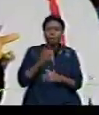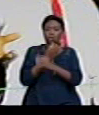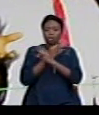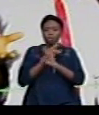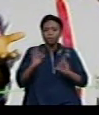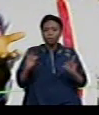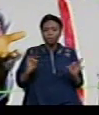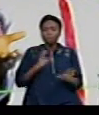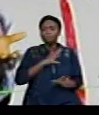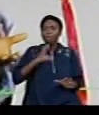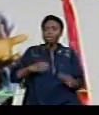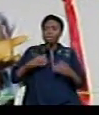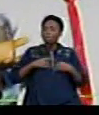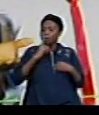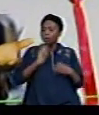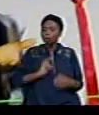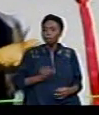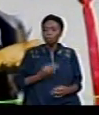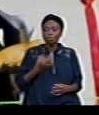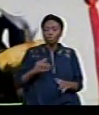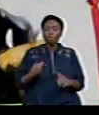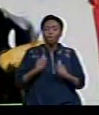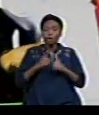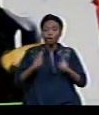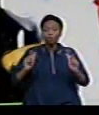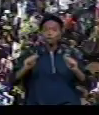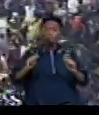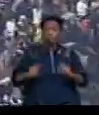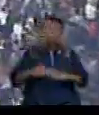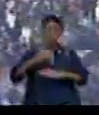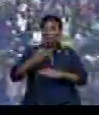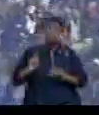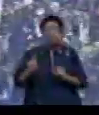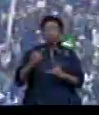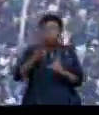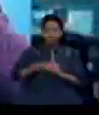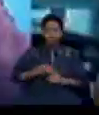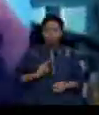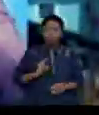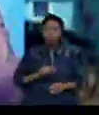has assured us of great possibilities ahead. So join us.